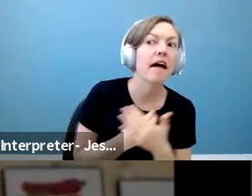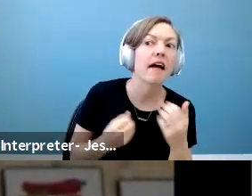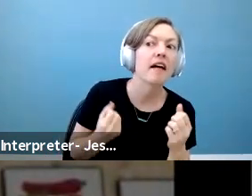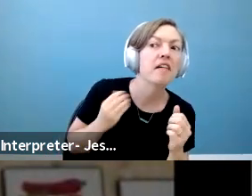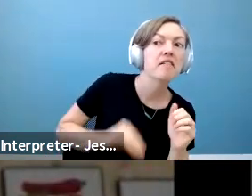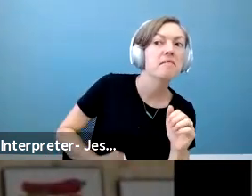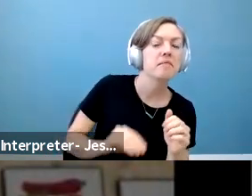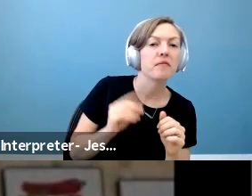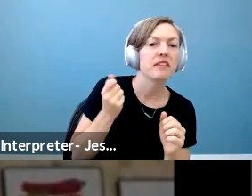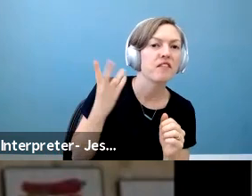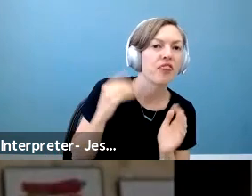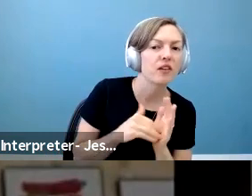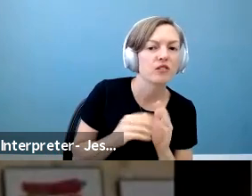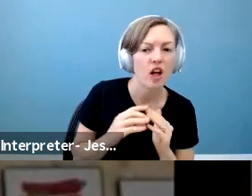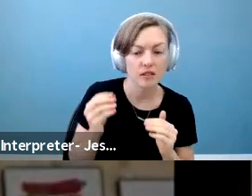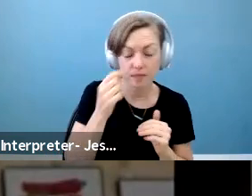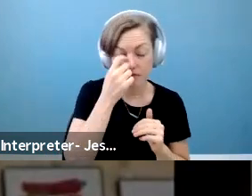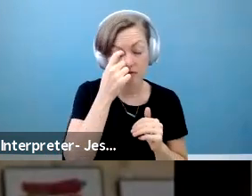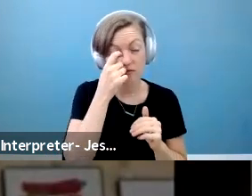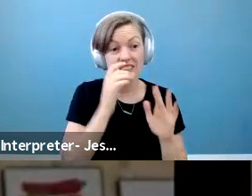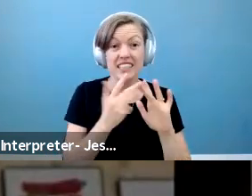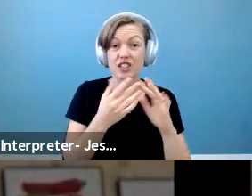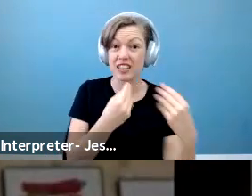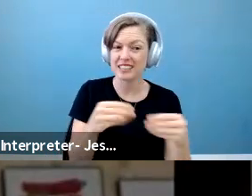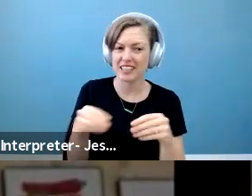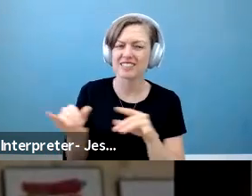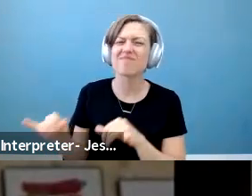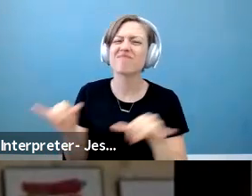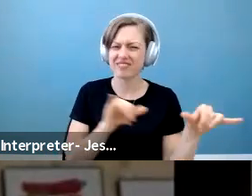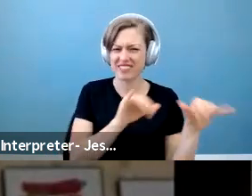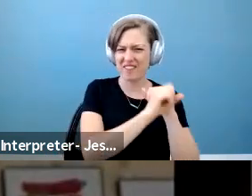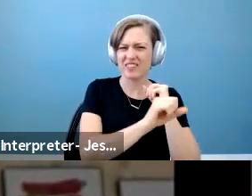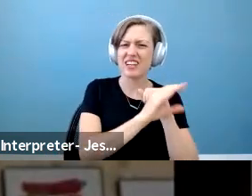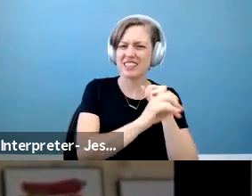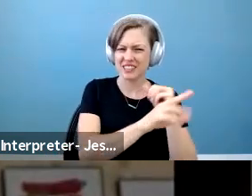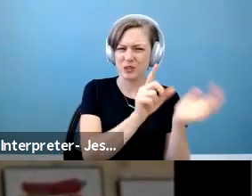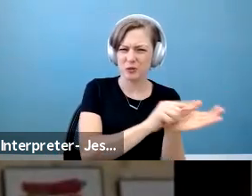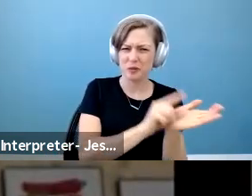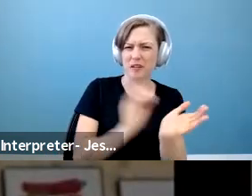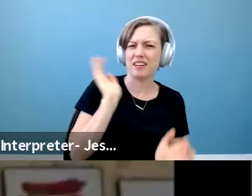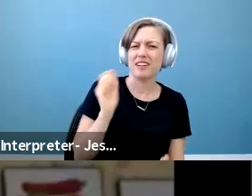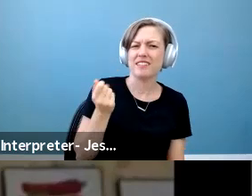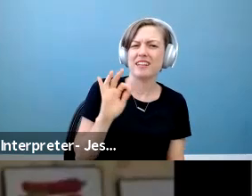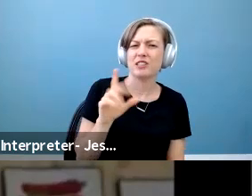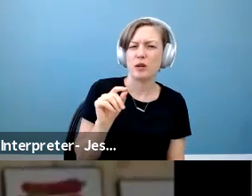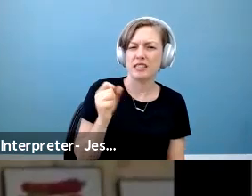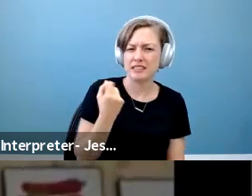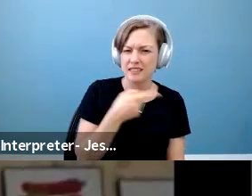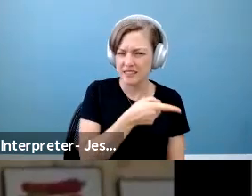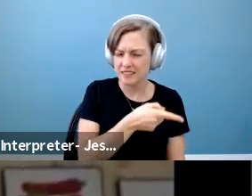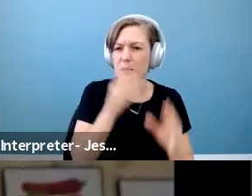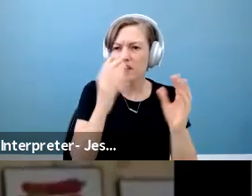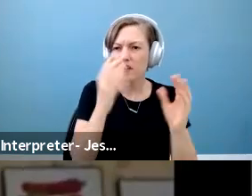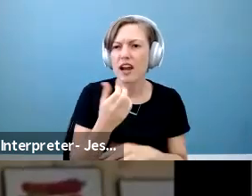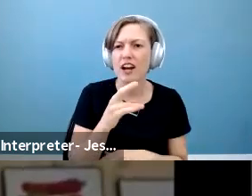history. These internet sales are much like the advertisements in the newspaper of the 1920s that Professor